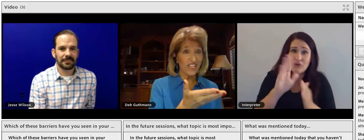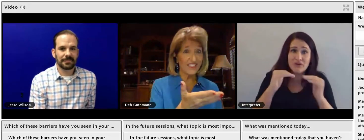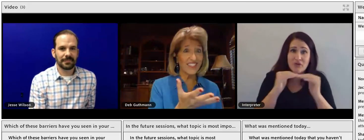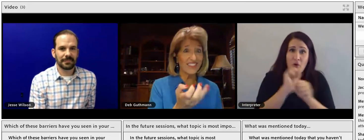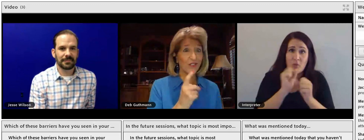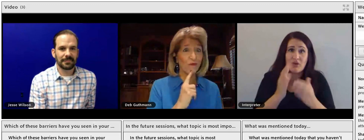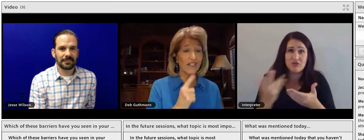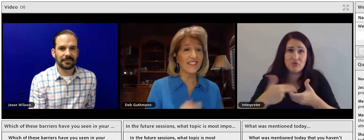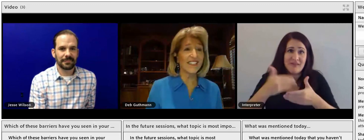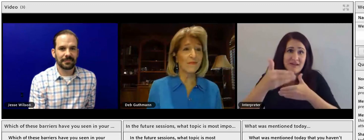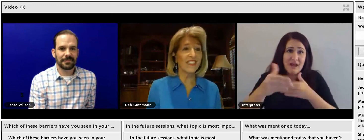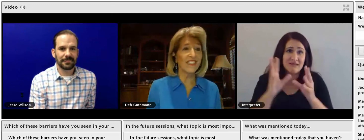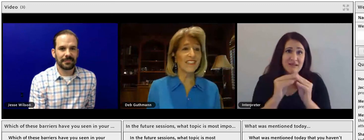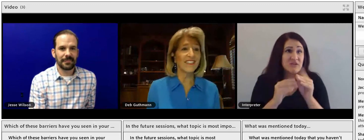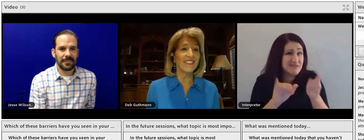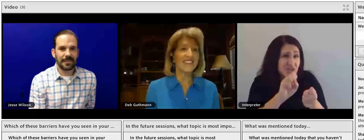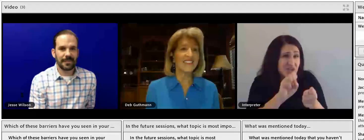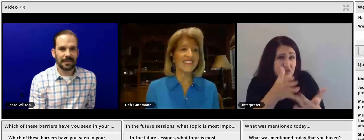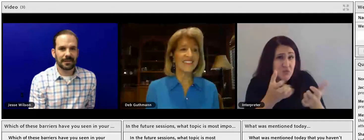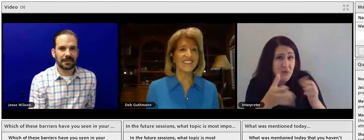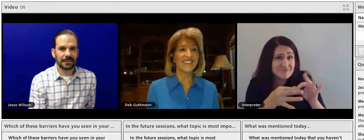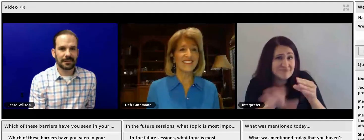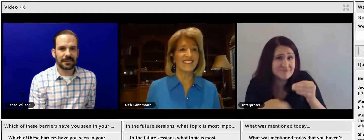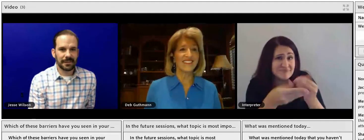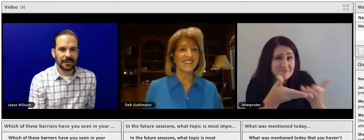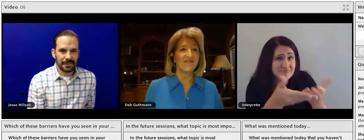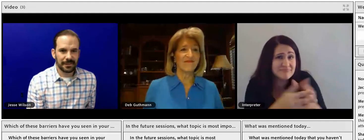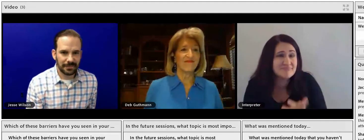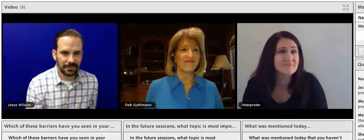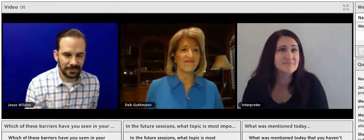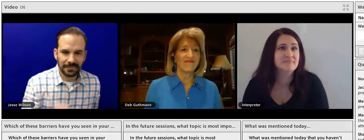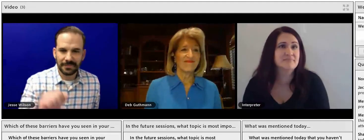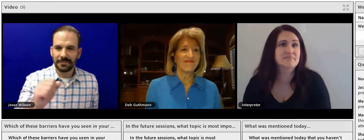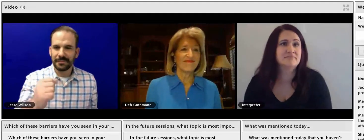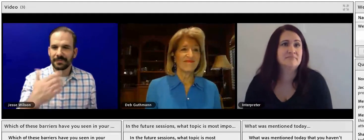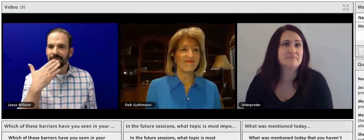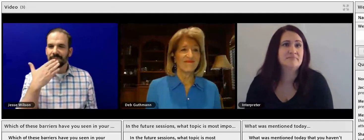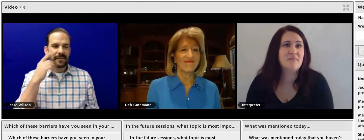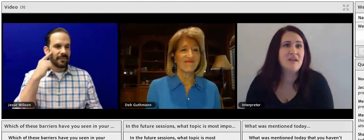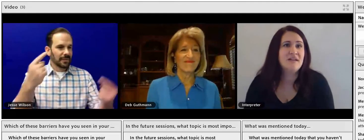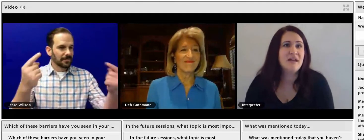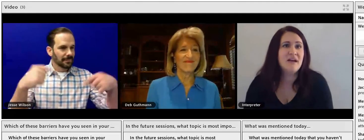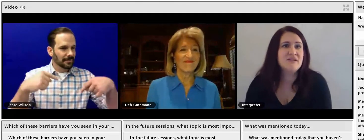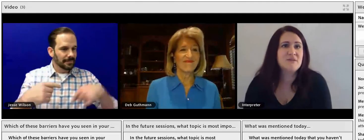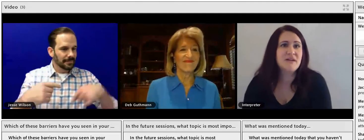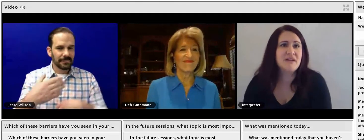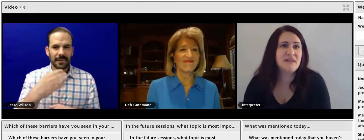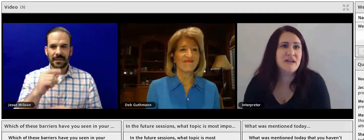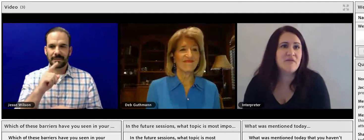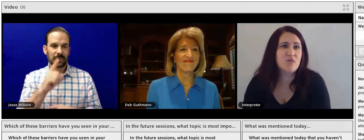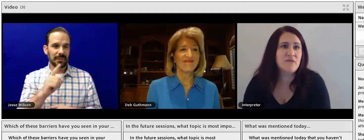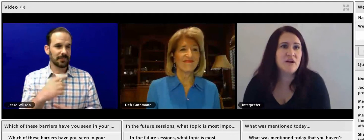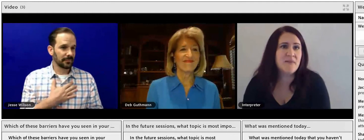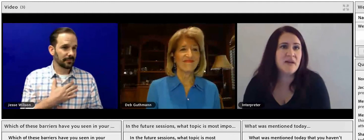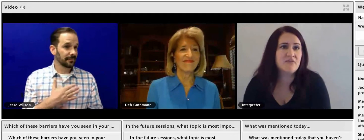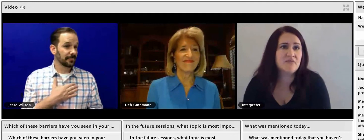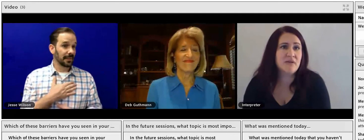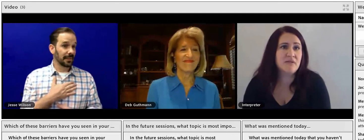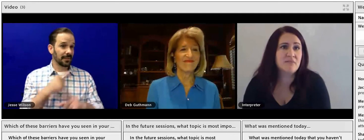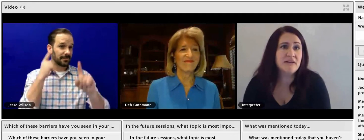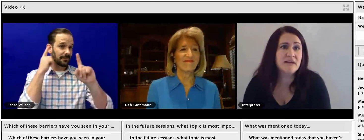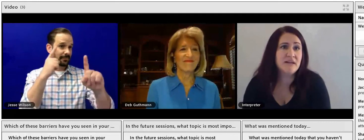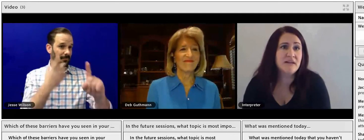as well. Jesse, did you want to say something? Yeah, I just wanted to thank everyone for